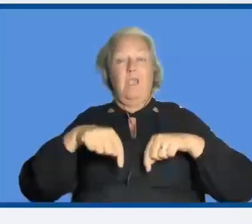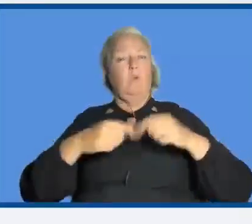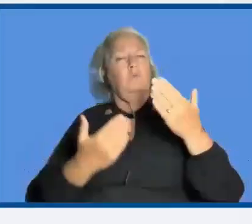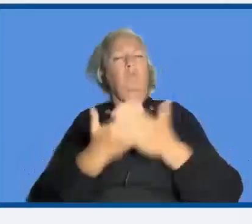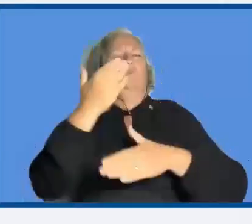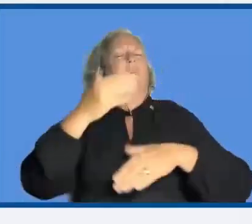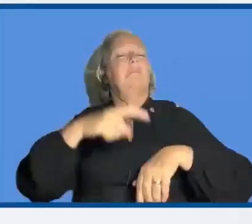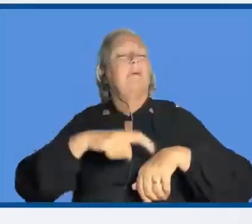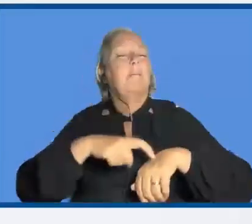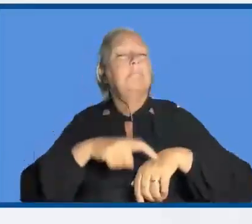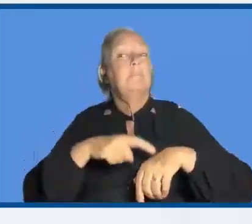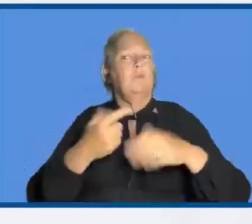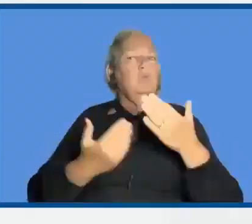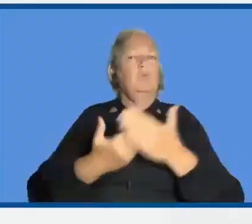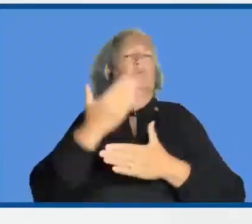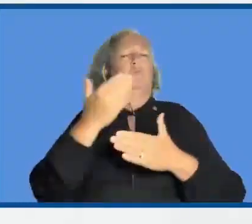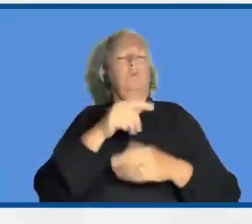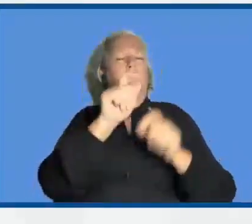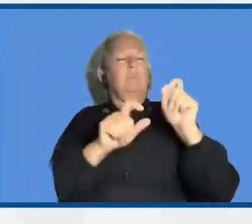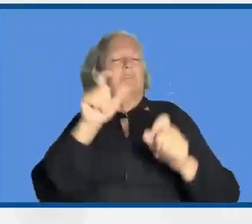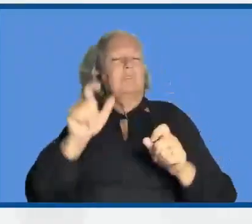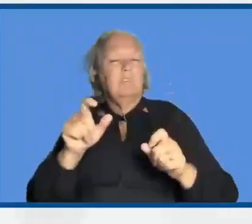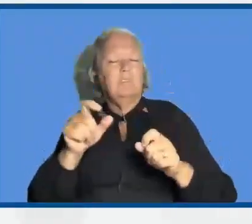forget all the societies that are becoming